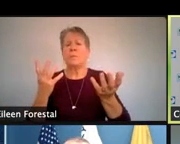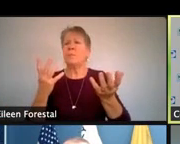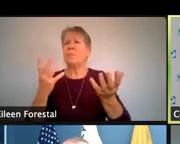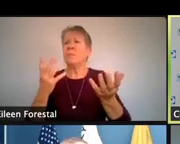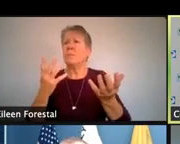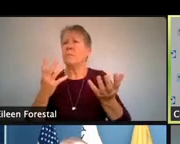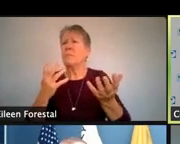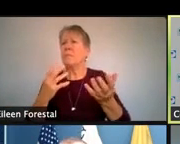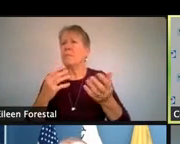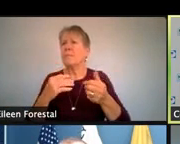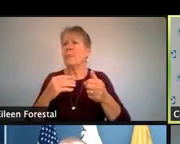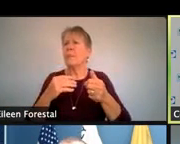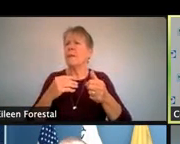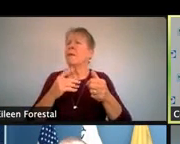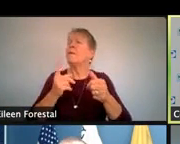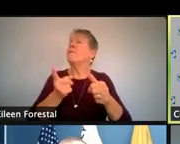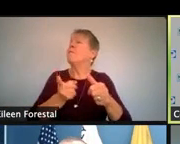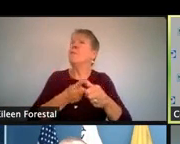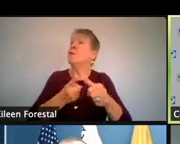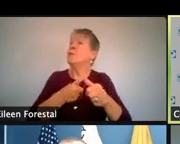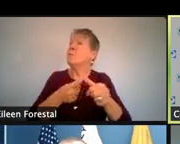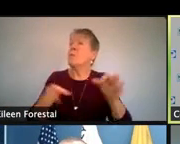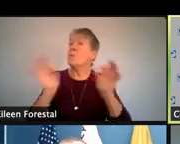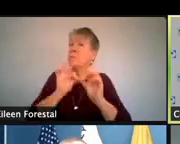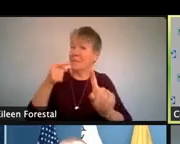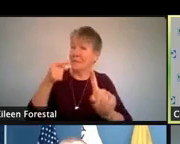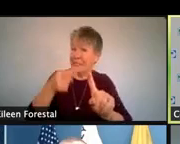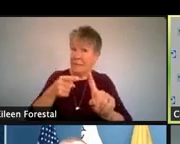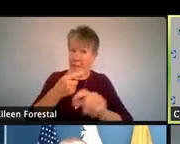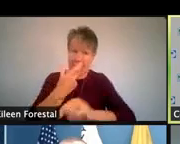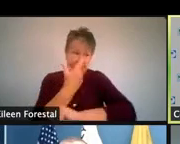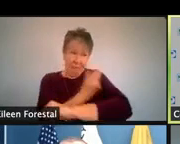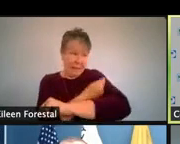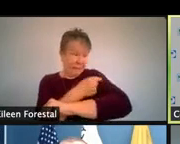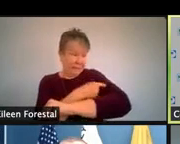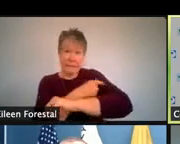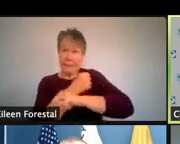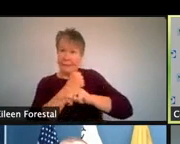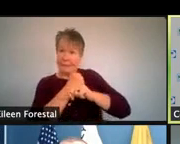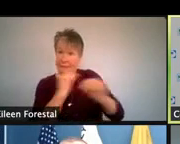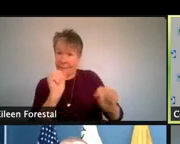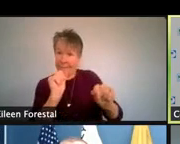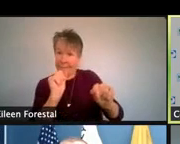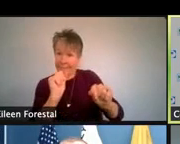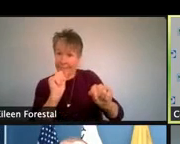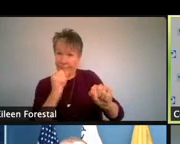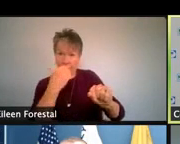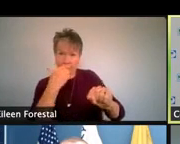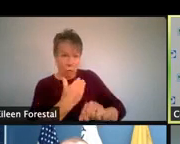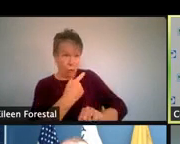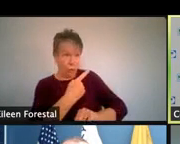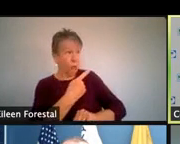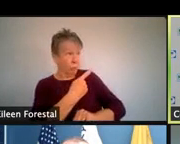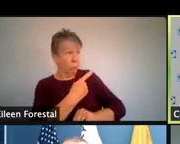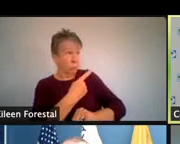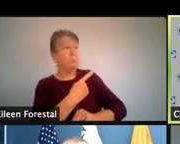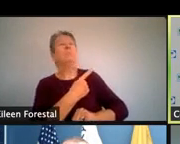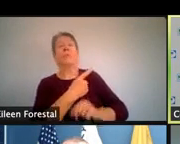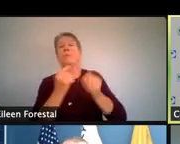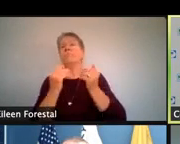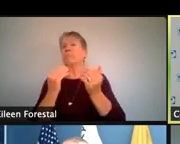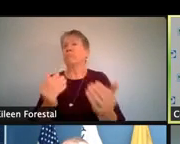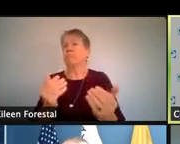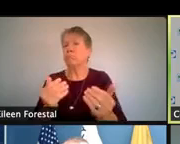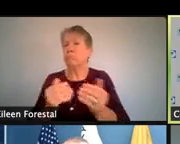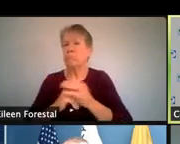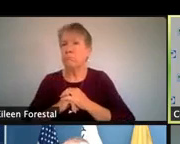efficacious vaccine, and that we stand behind and promote and make accessible vaccinations